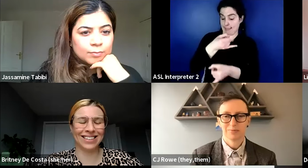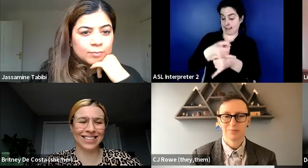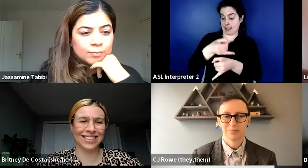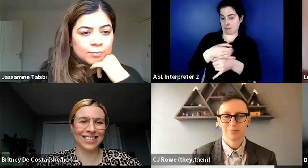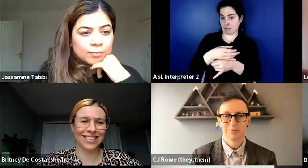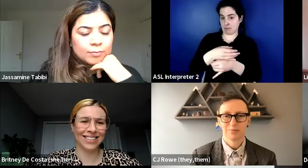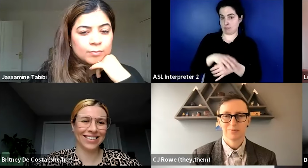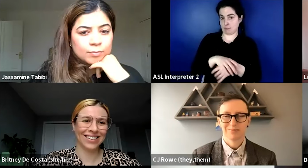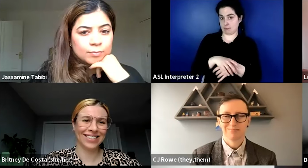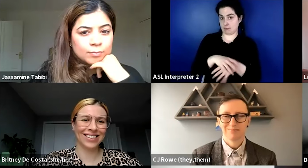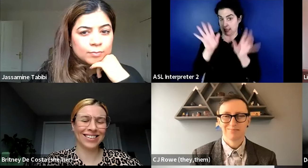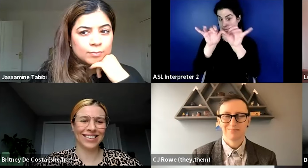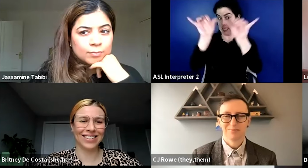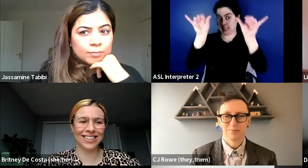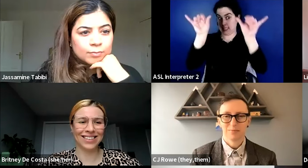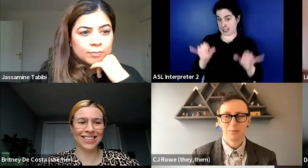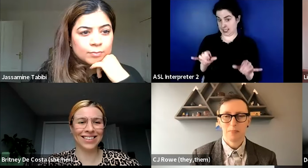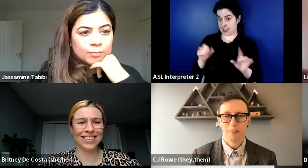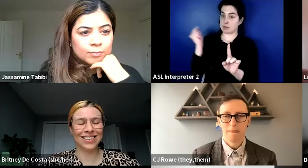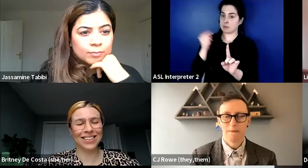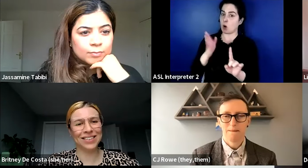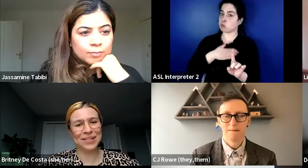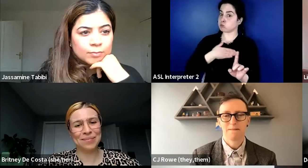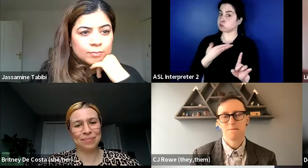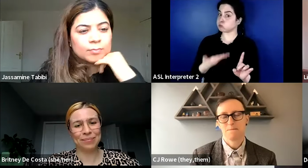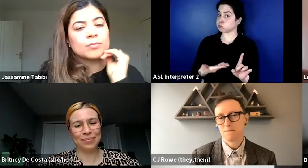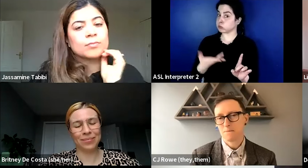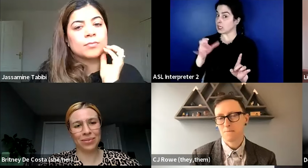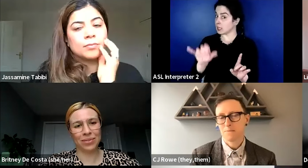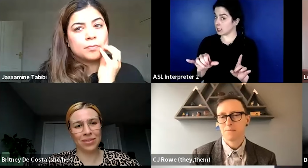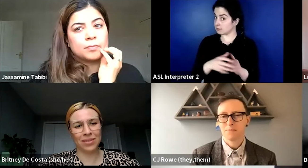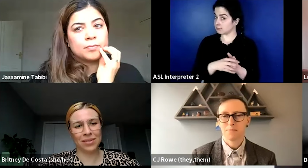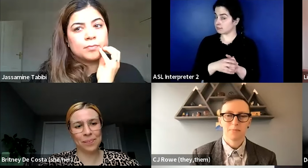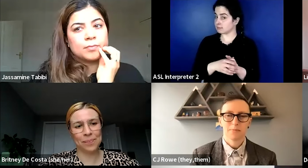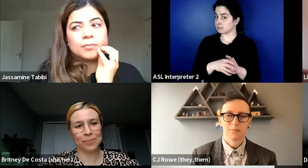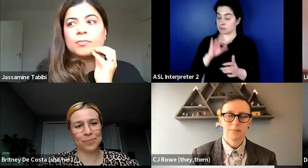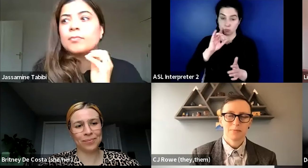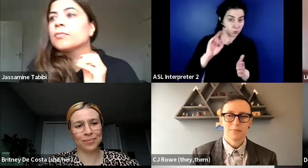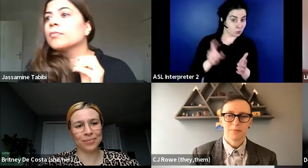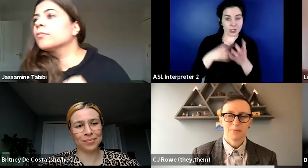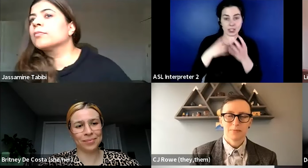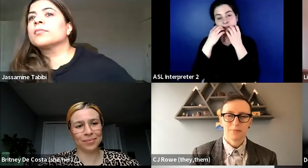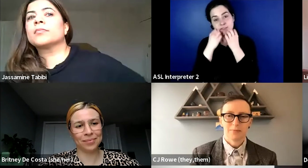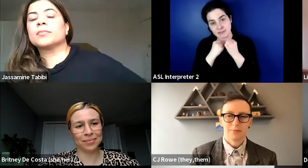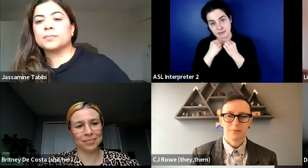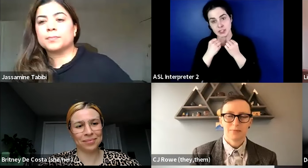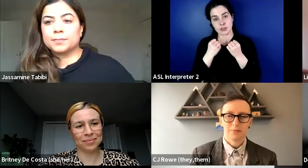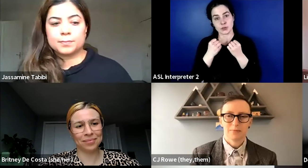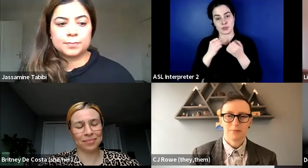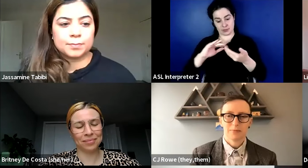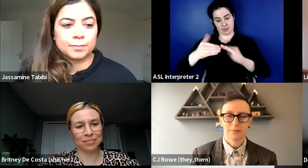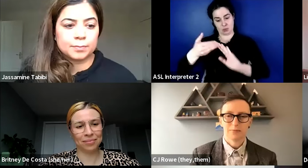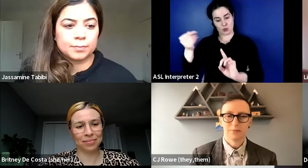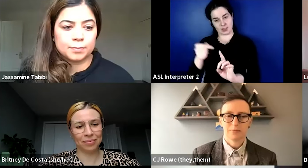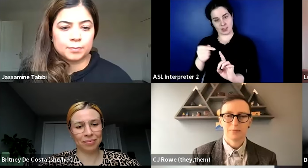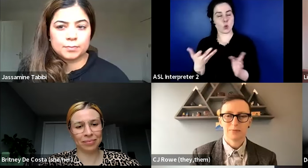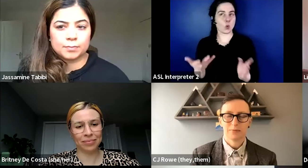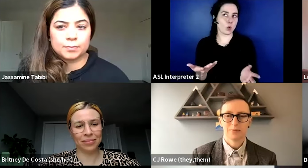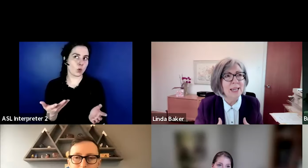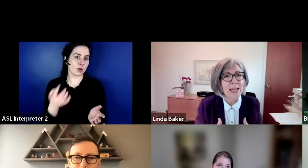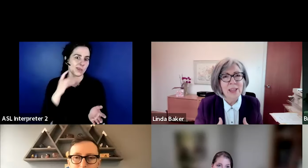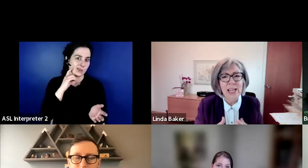institutions are open to that and see the value of the community? Or is there in some cases or too